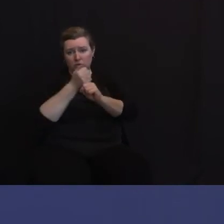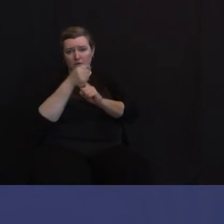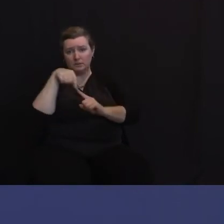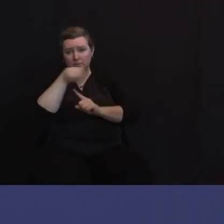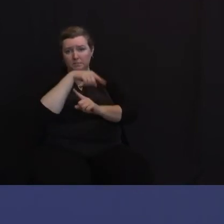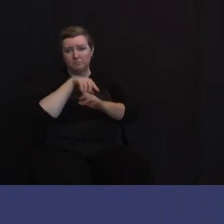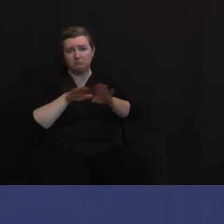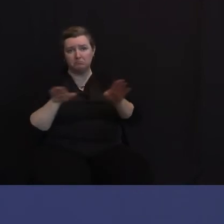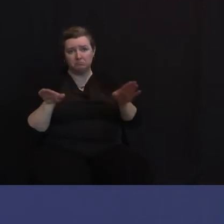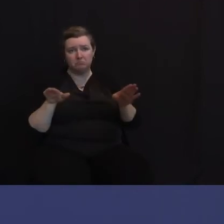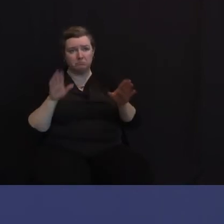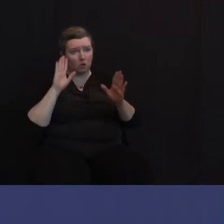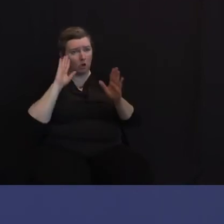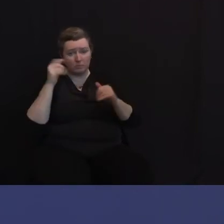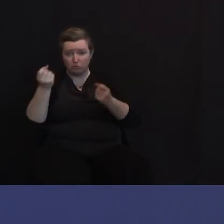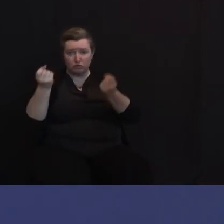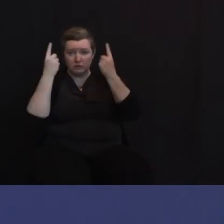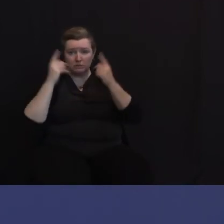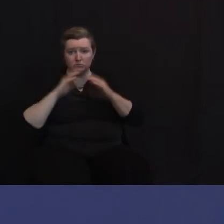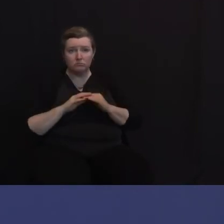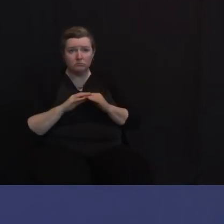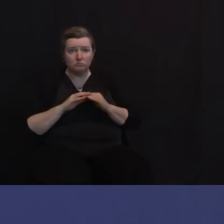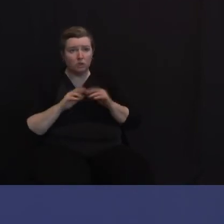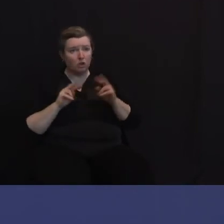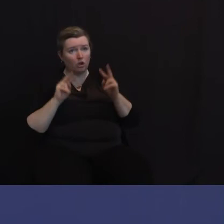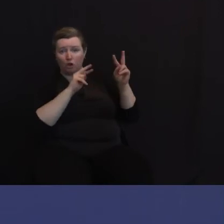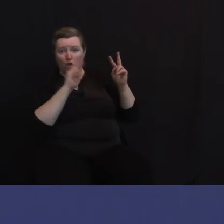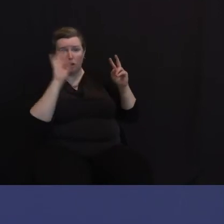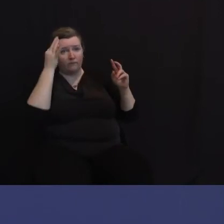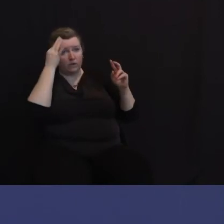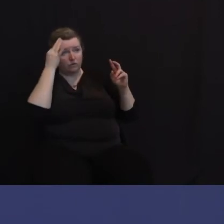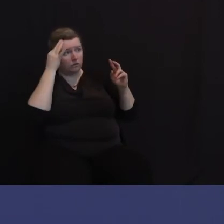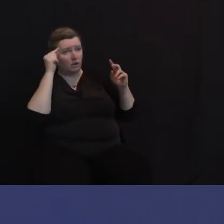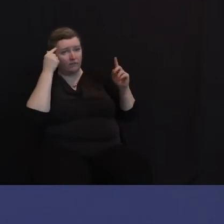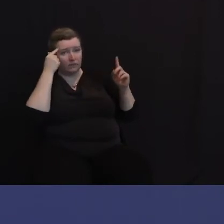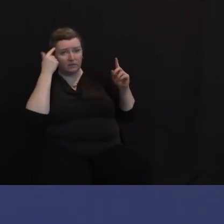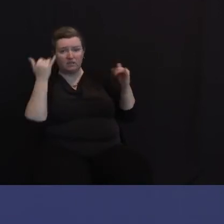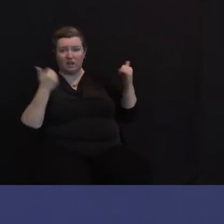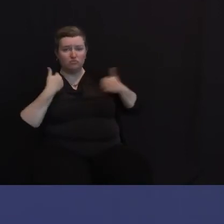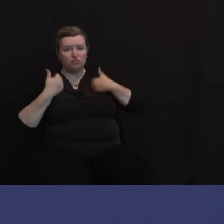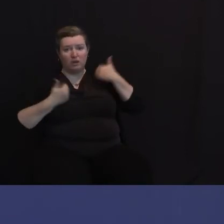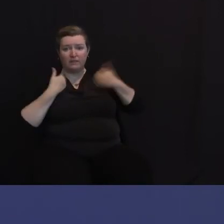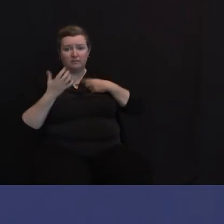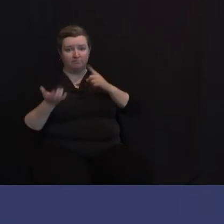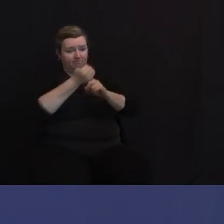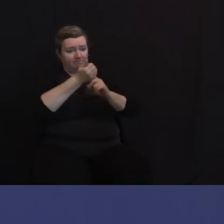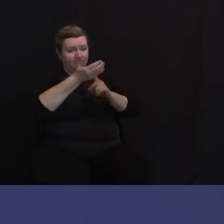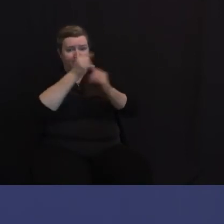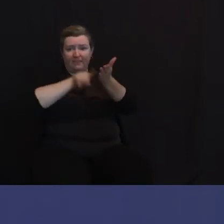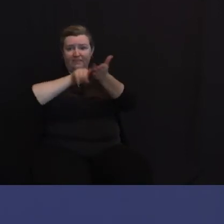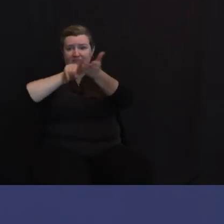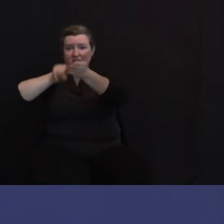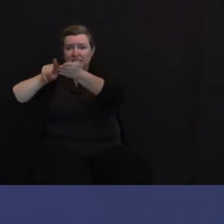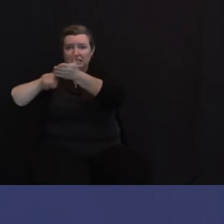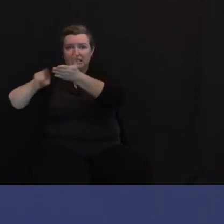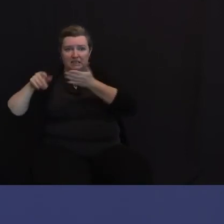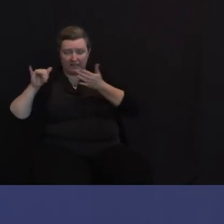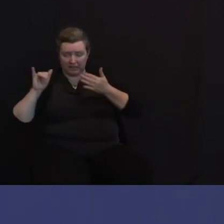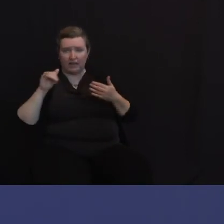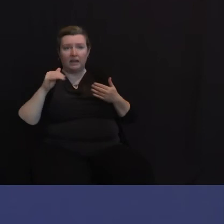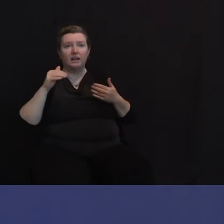that. You're seeing the feds right now aggressively follow up on the Capitol. We may have had a